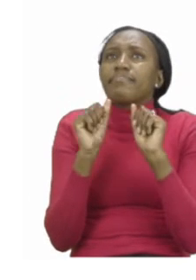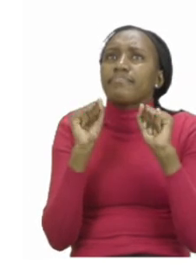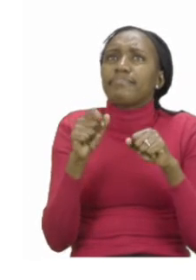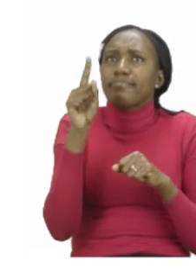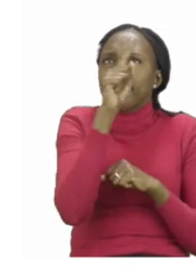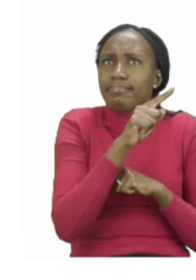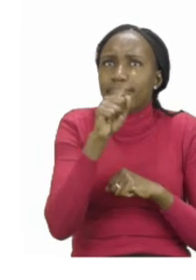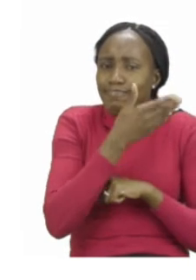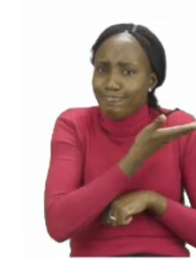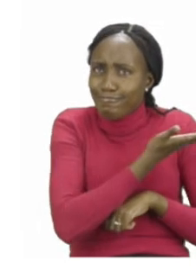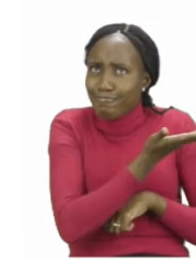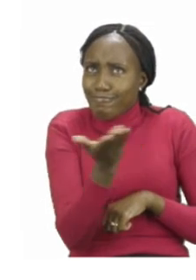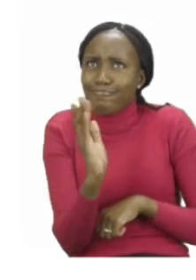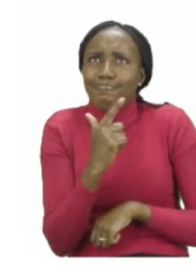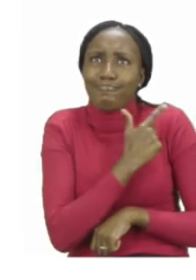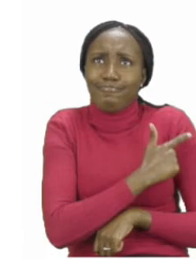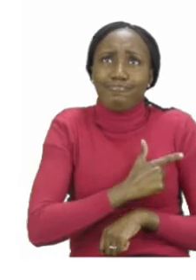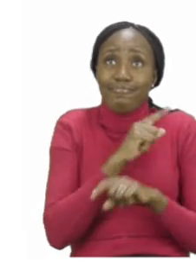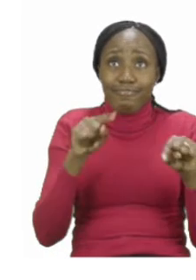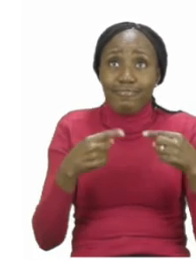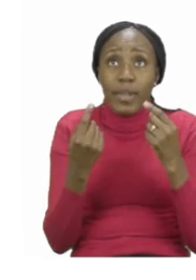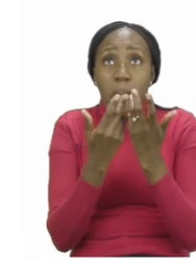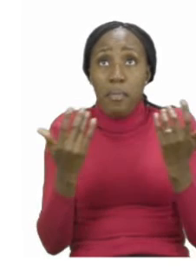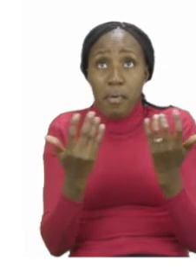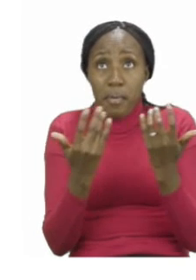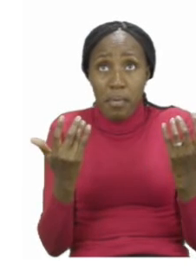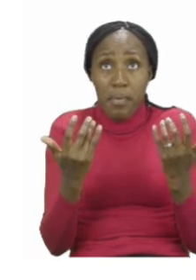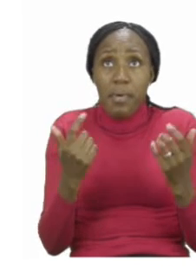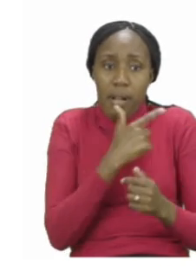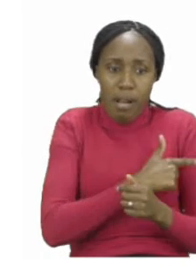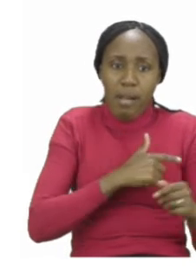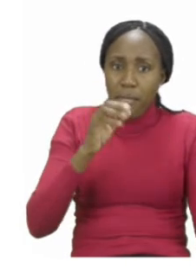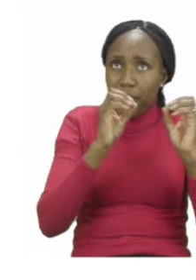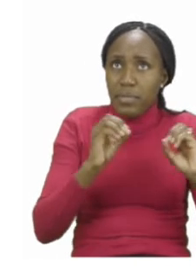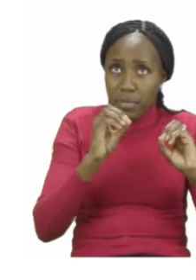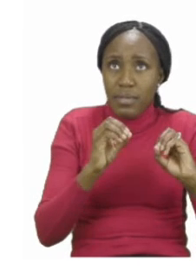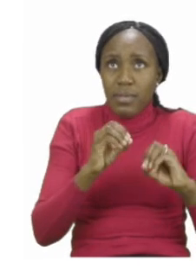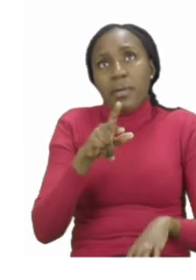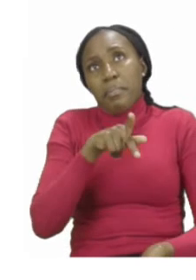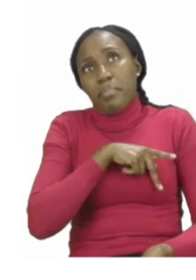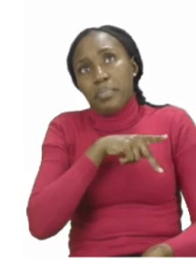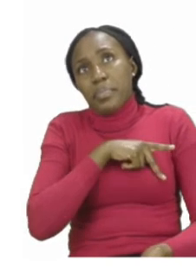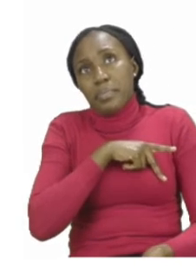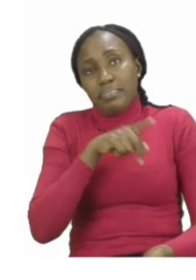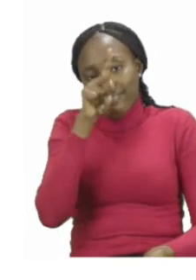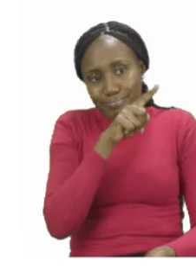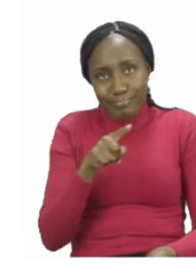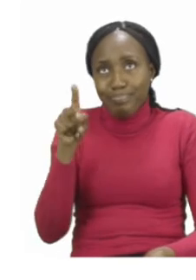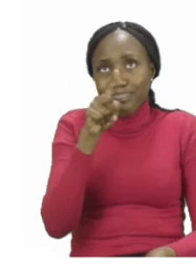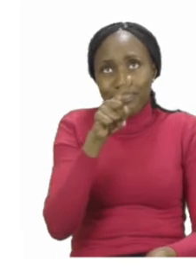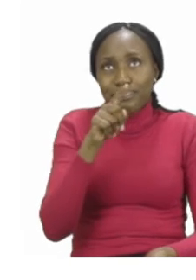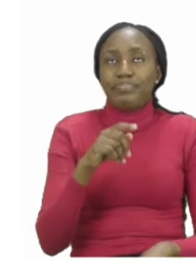circle all the living things green and all the non-living things